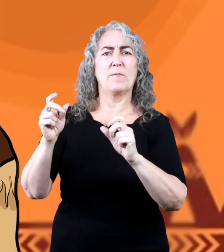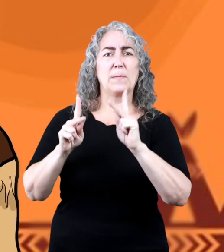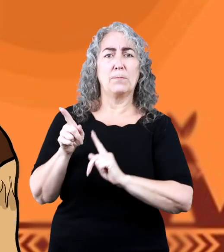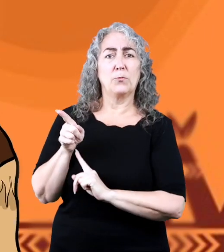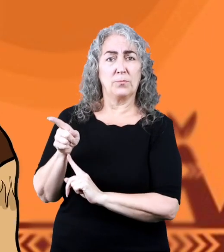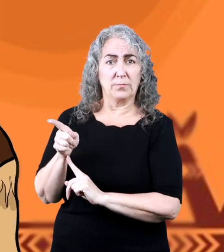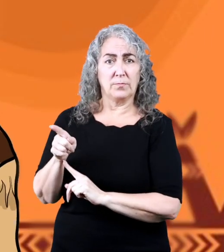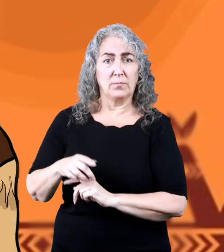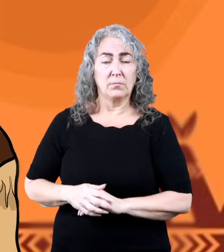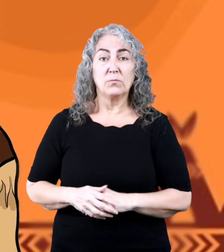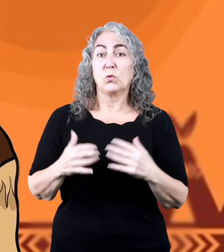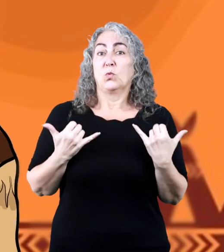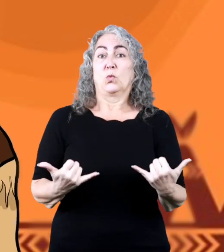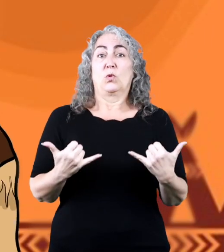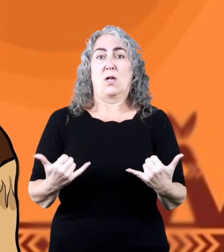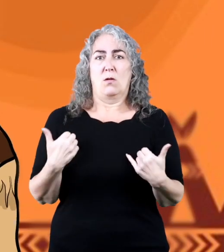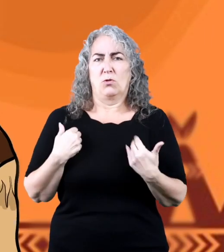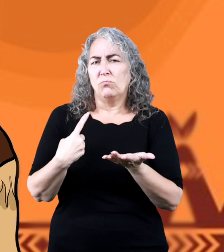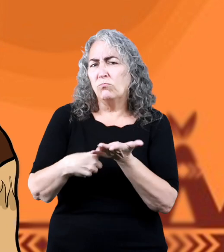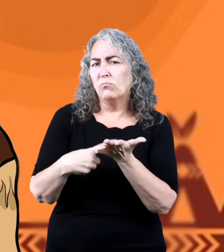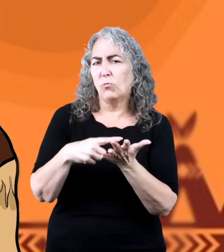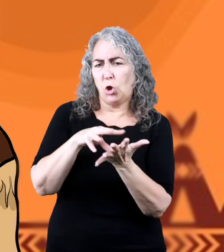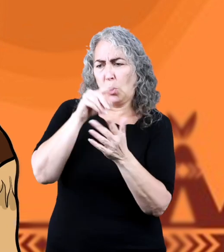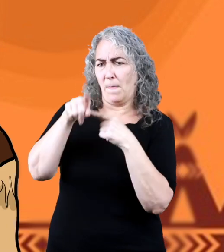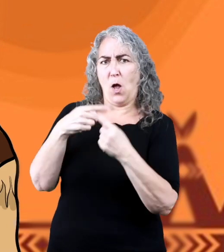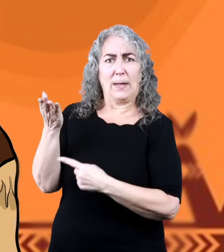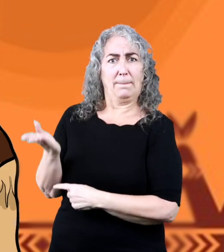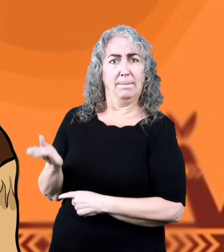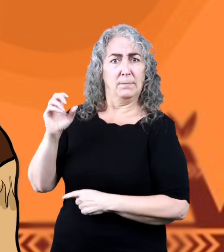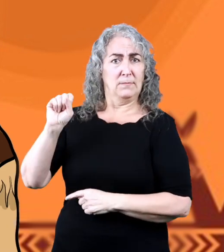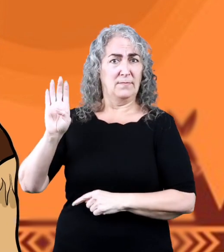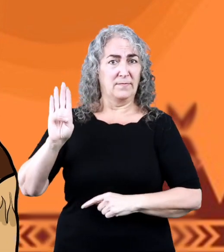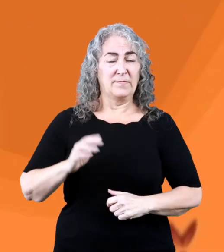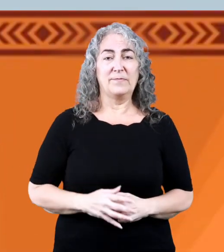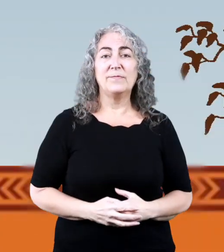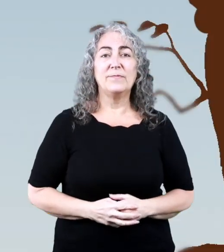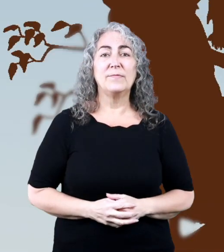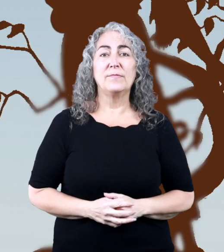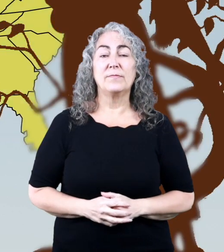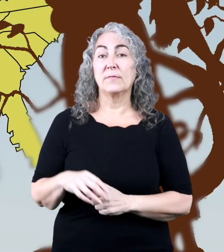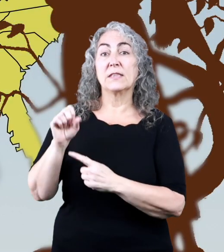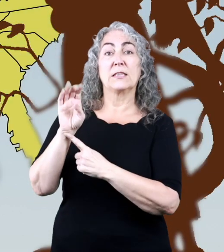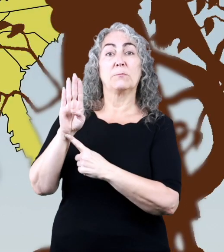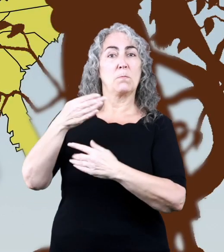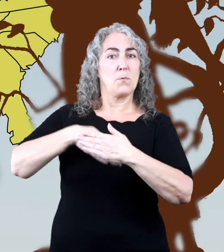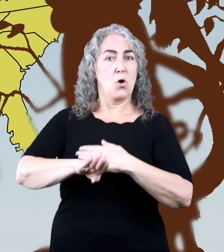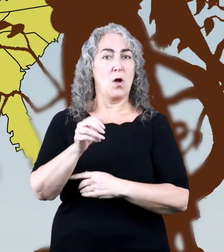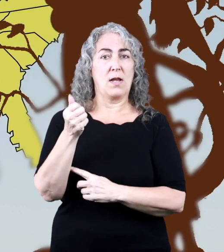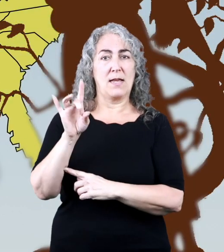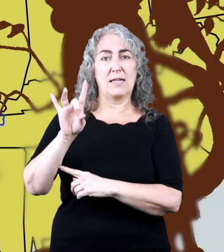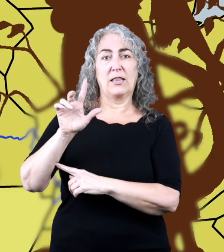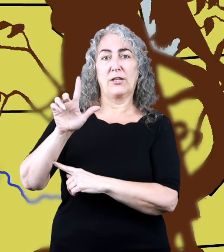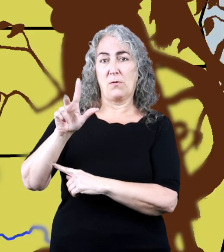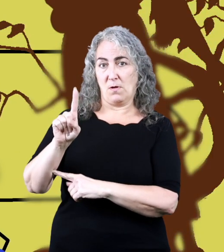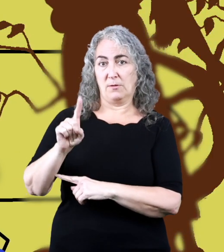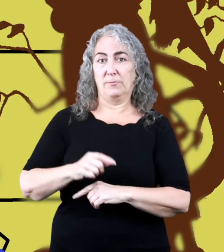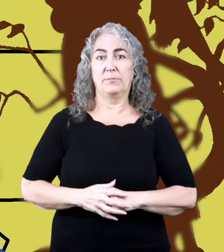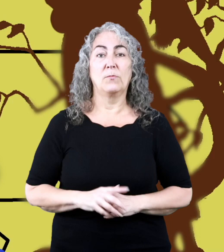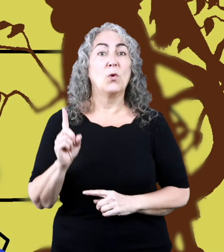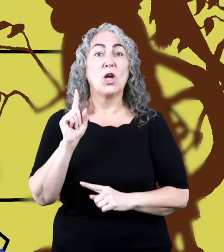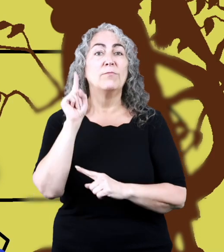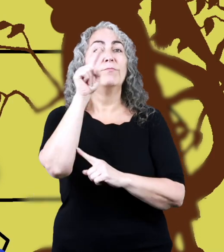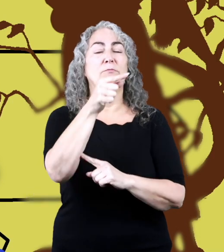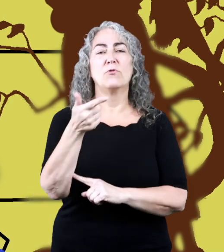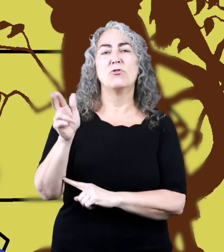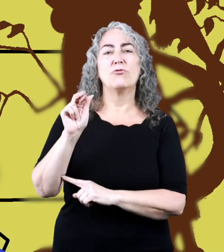people, and today we are going to learn more about him. Sitting Bull was born in 1831